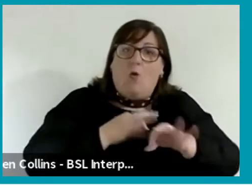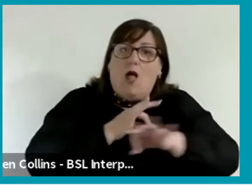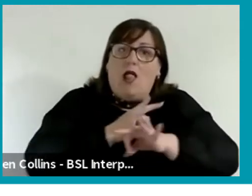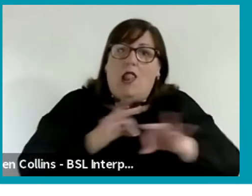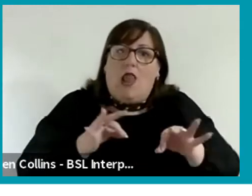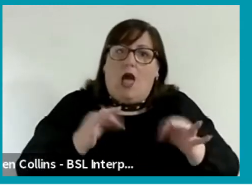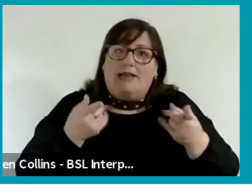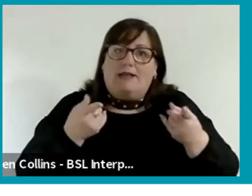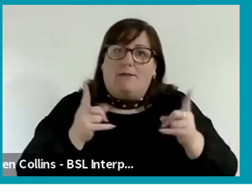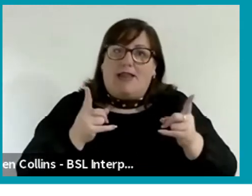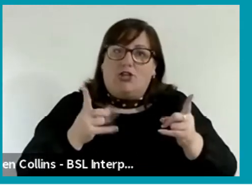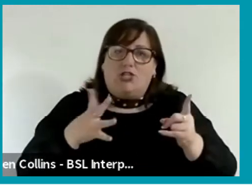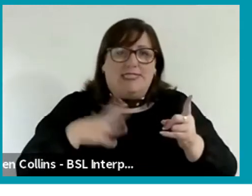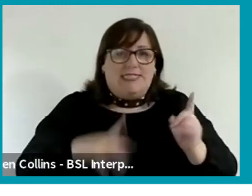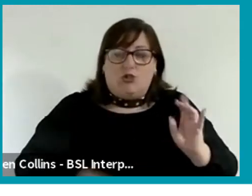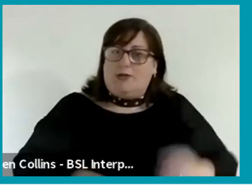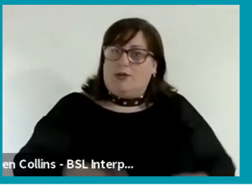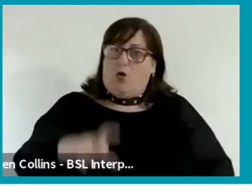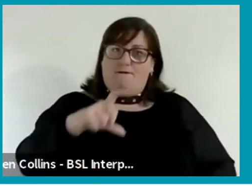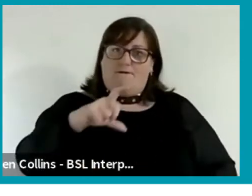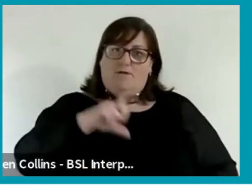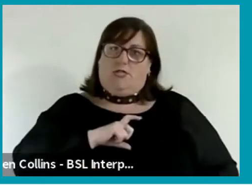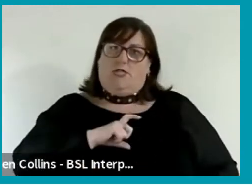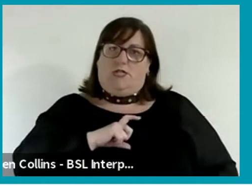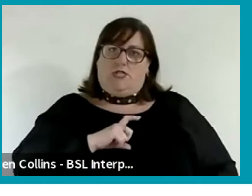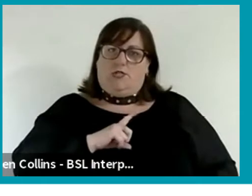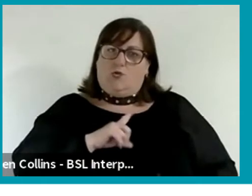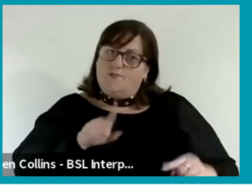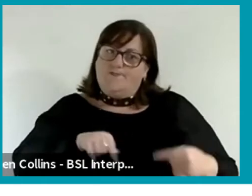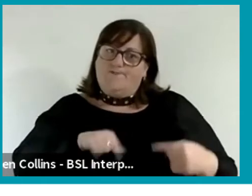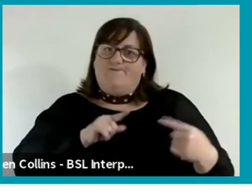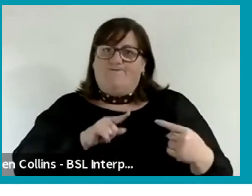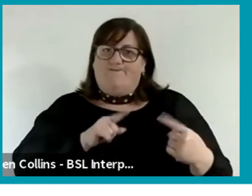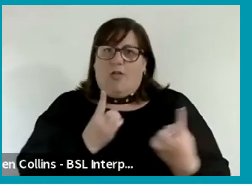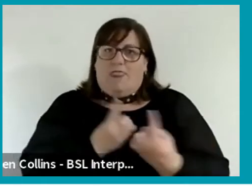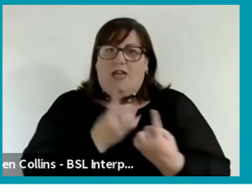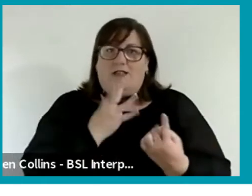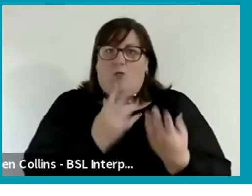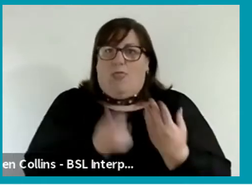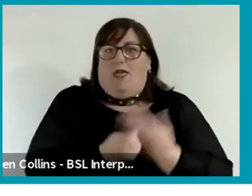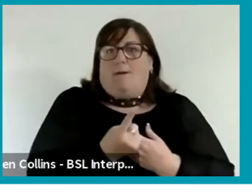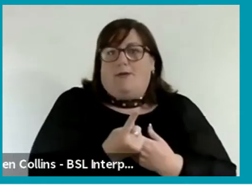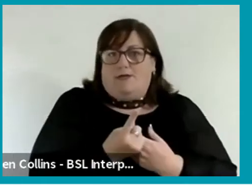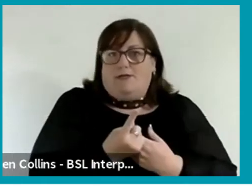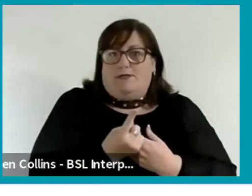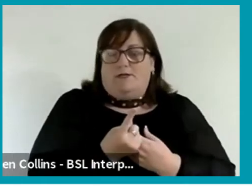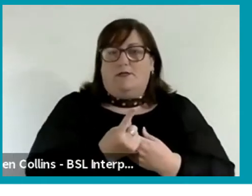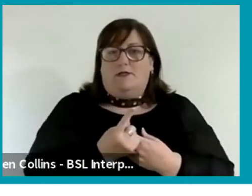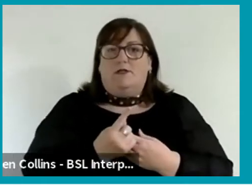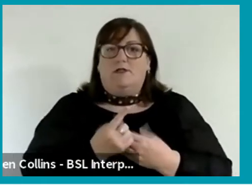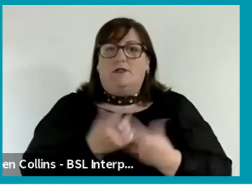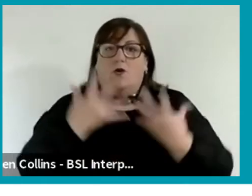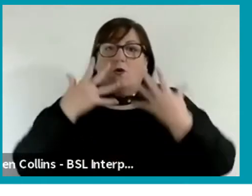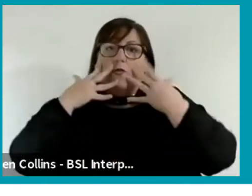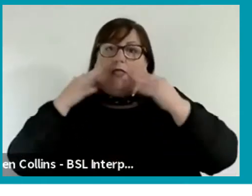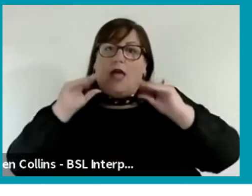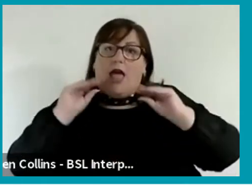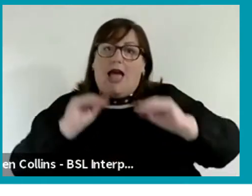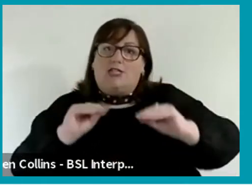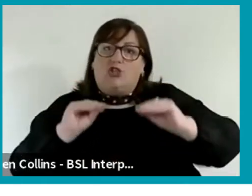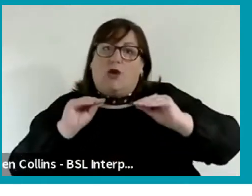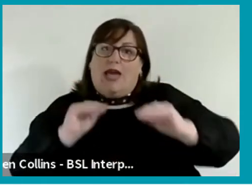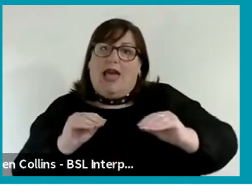sort of addressing matters as they come along. So the educational side of our initiative really